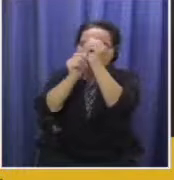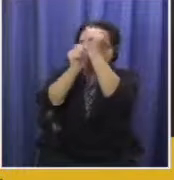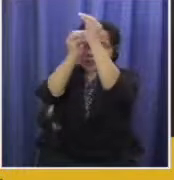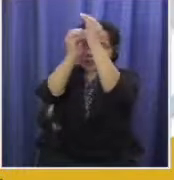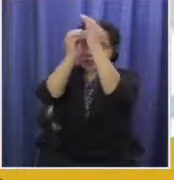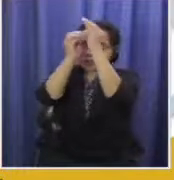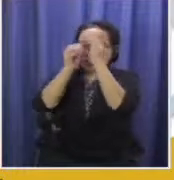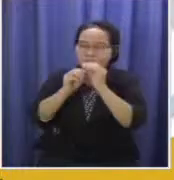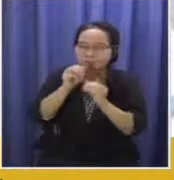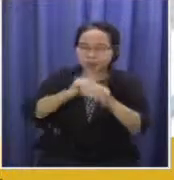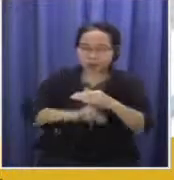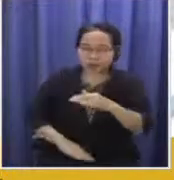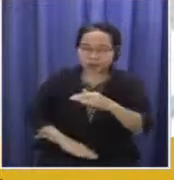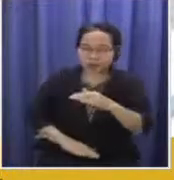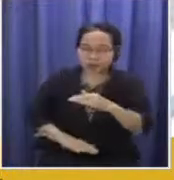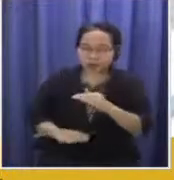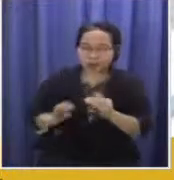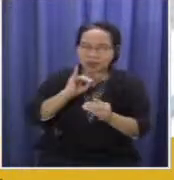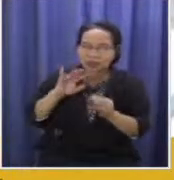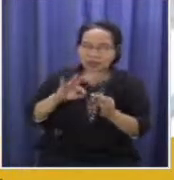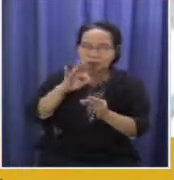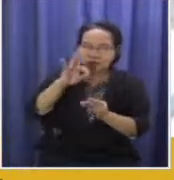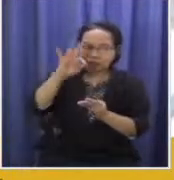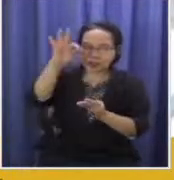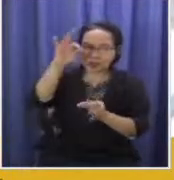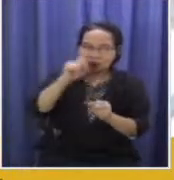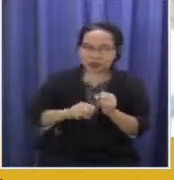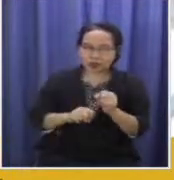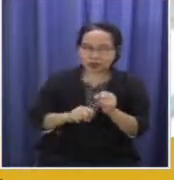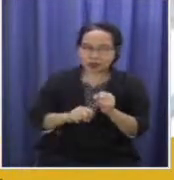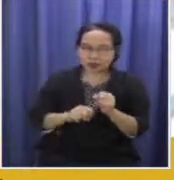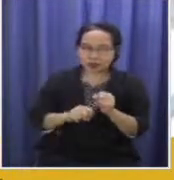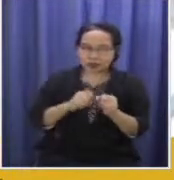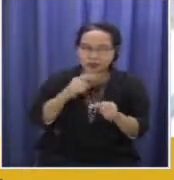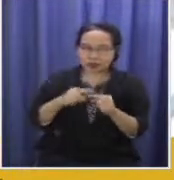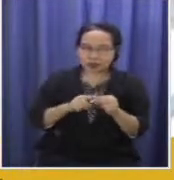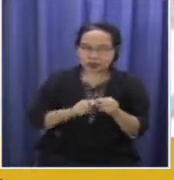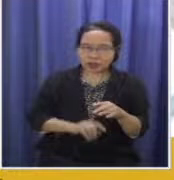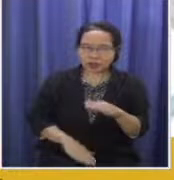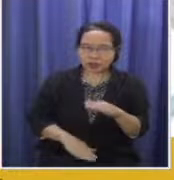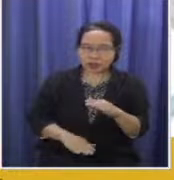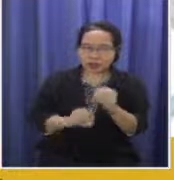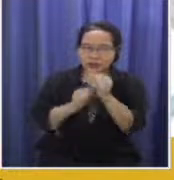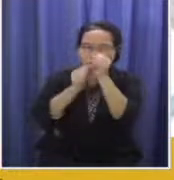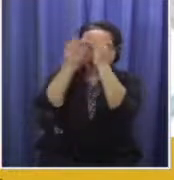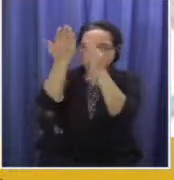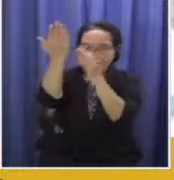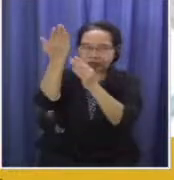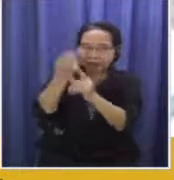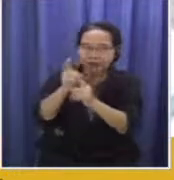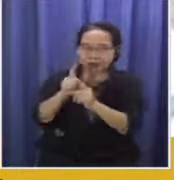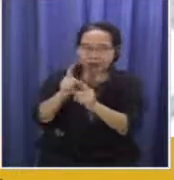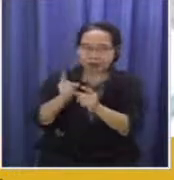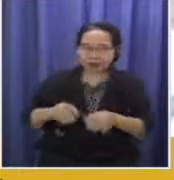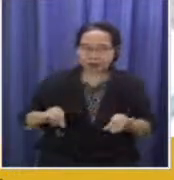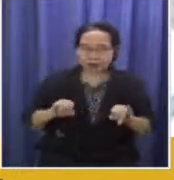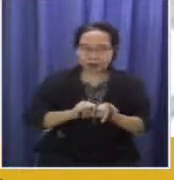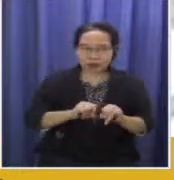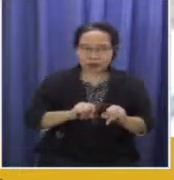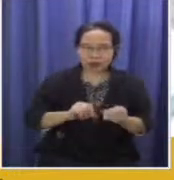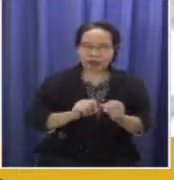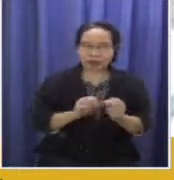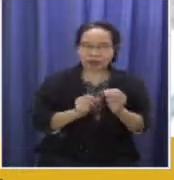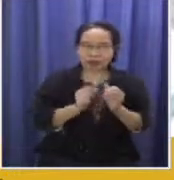who begot him is a spirit. Therefore, when he was begotten by the Father, he came from the essence of the